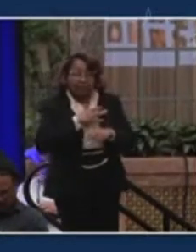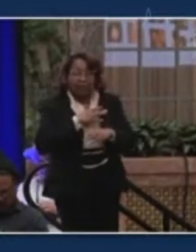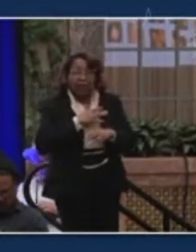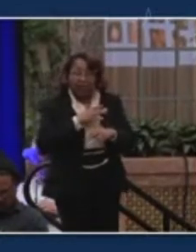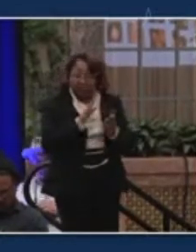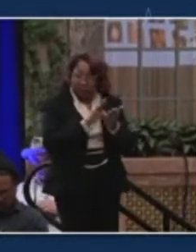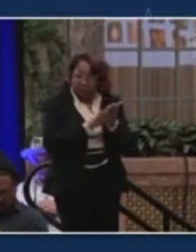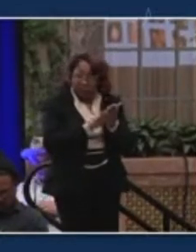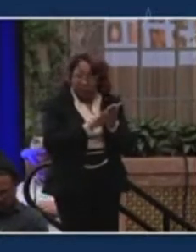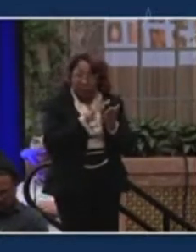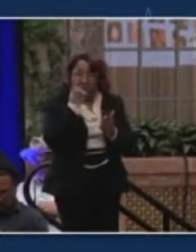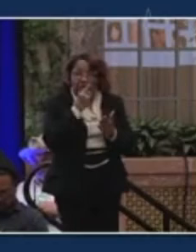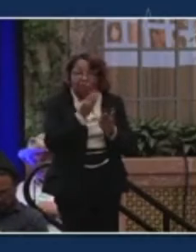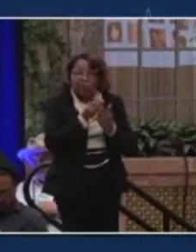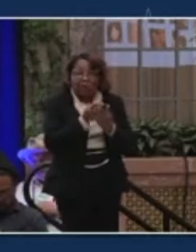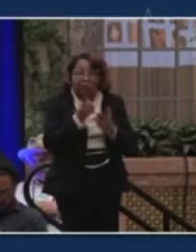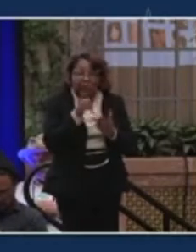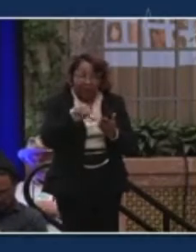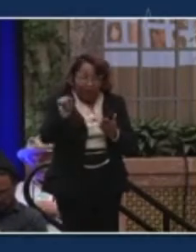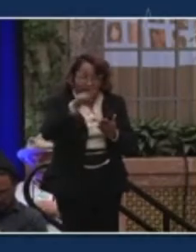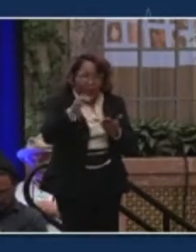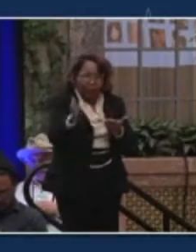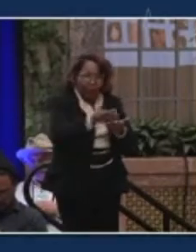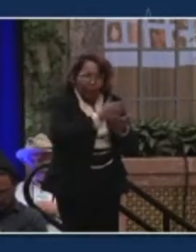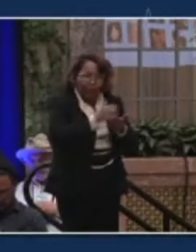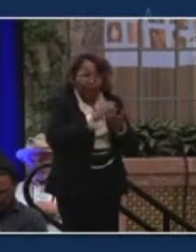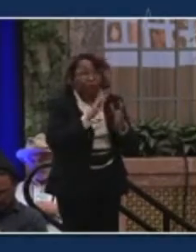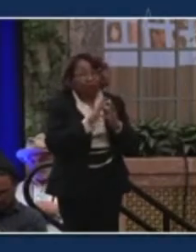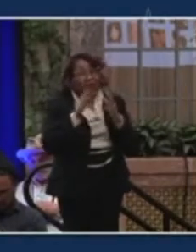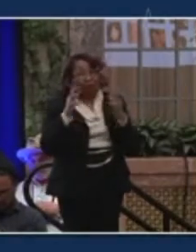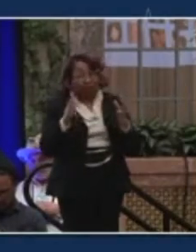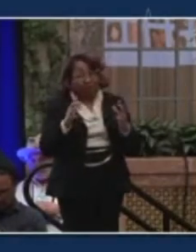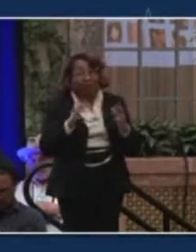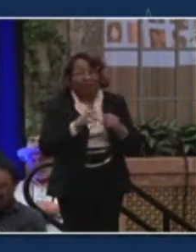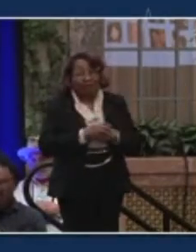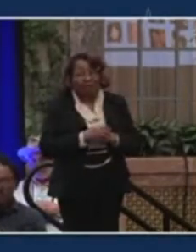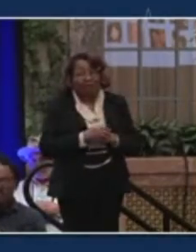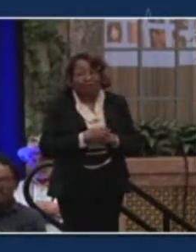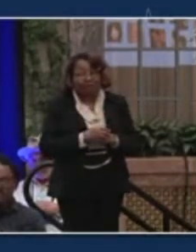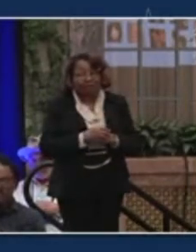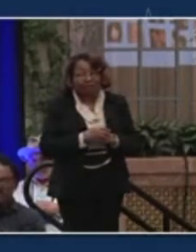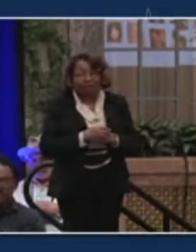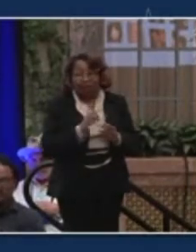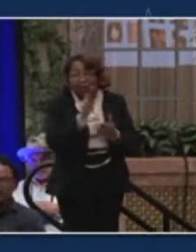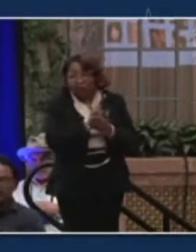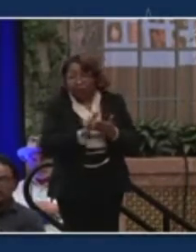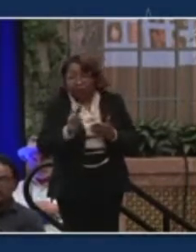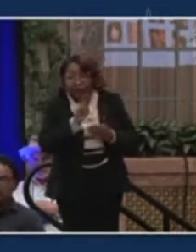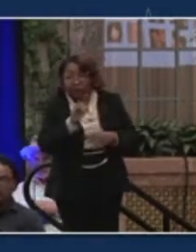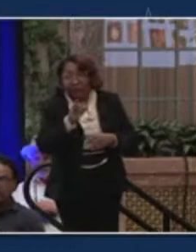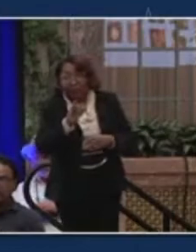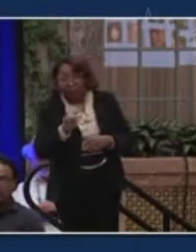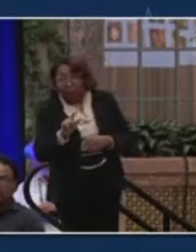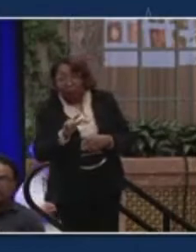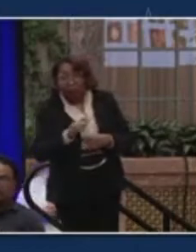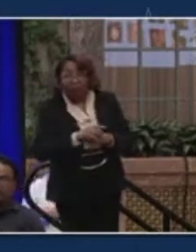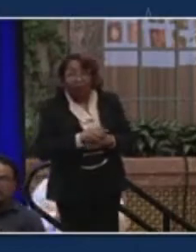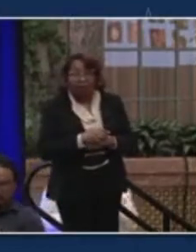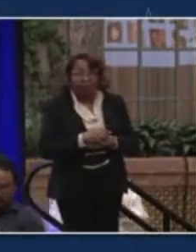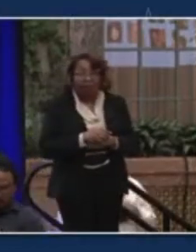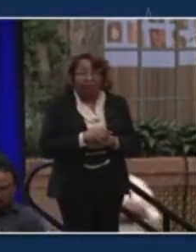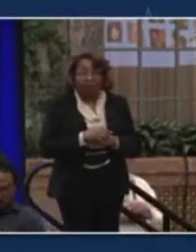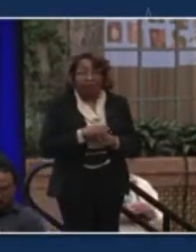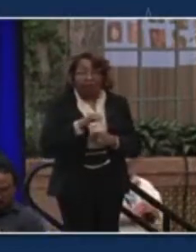raised, and they raised a lot. But when they had the rally at University of Illinois,